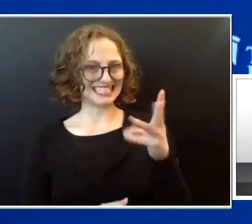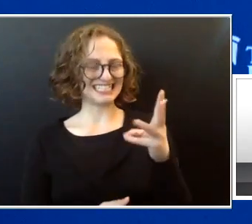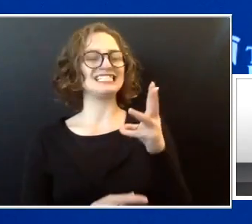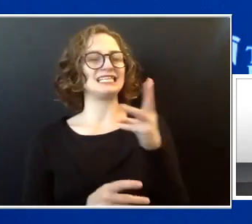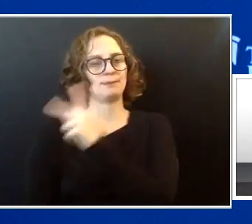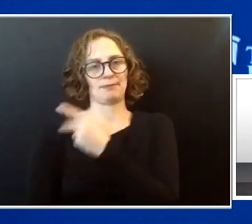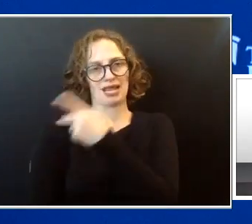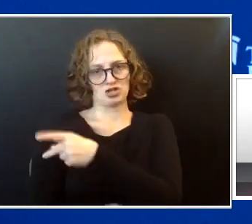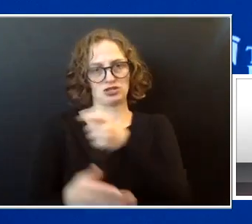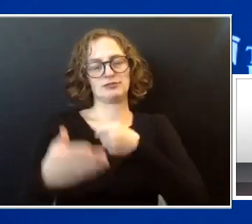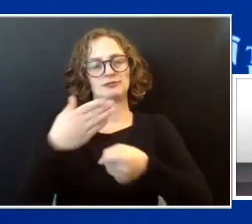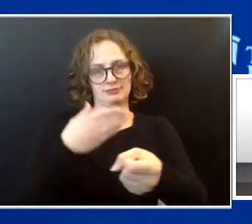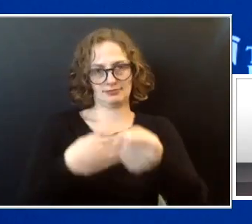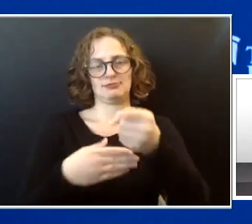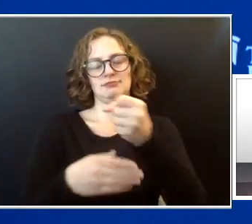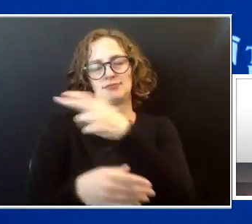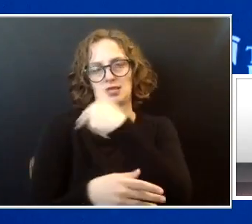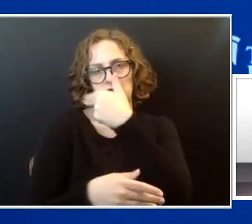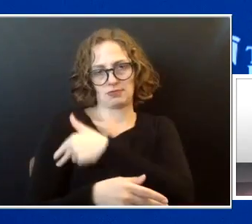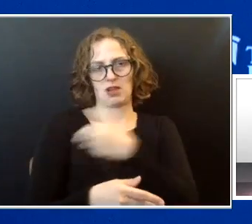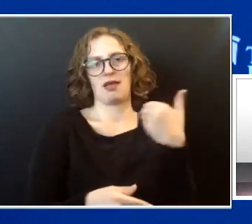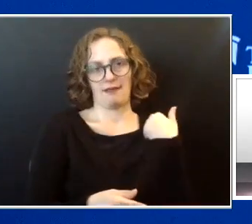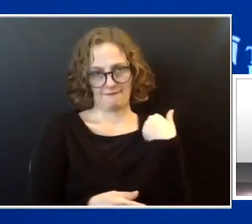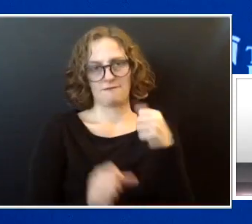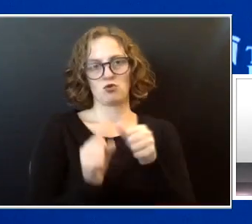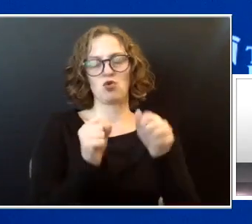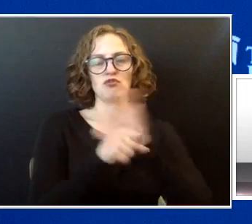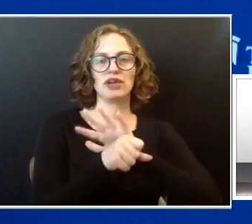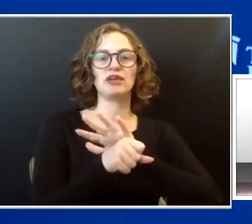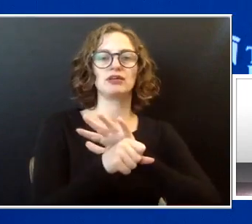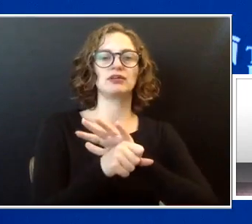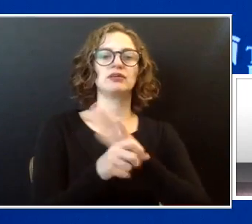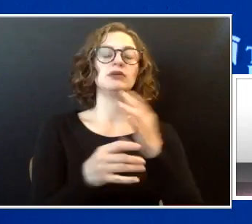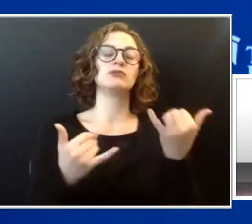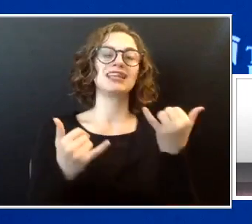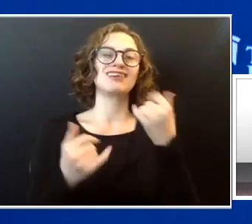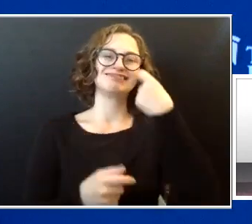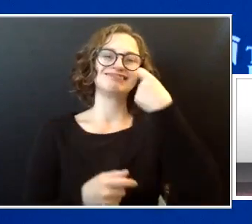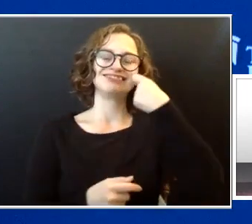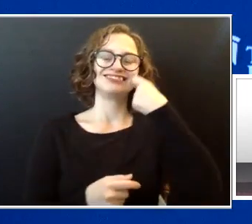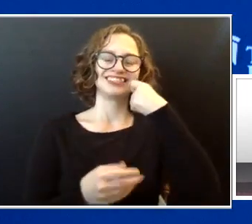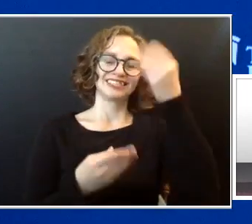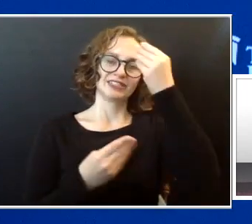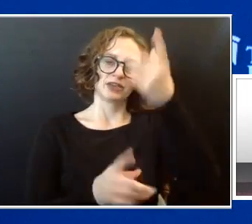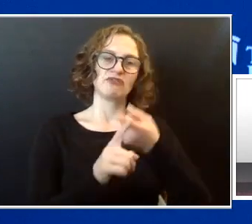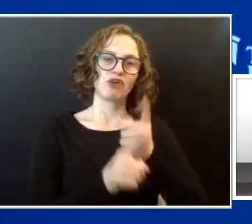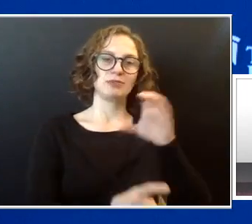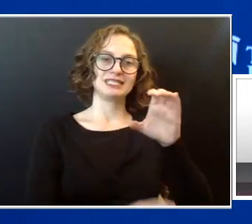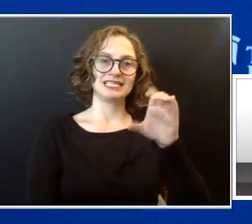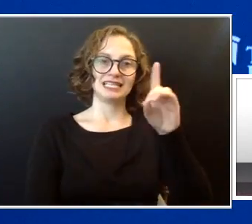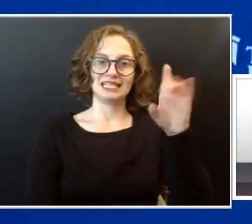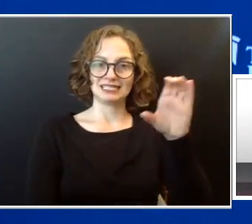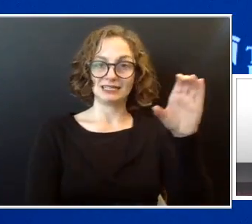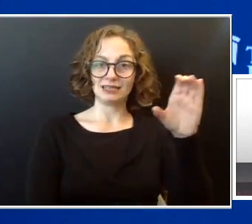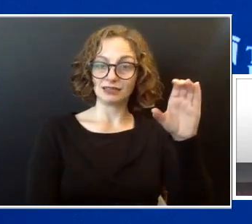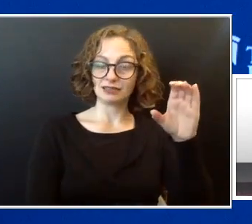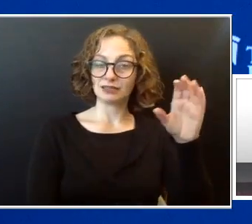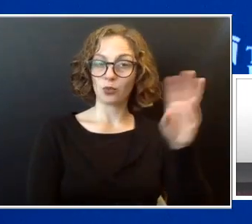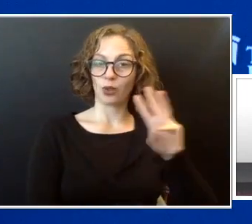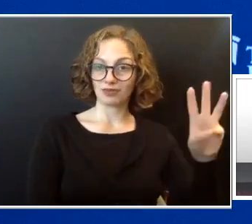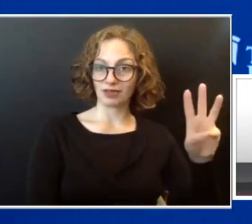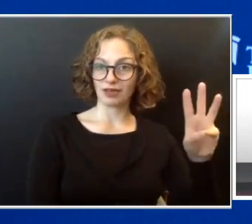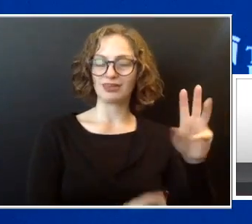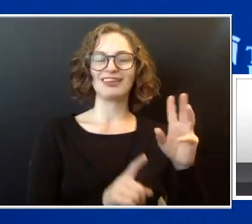news. I was looking at the CDC website. Their most updated information is from data from November 4th. And at that point in